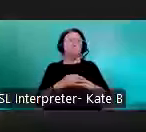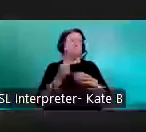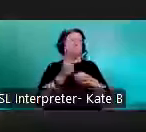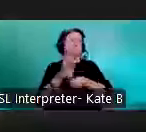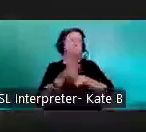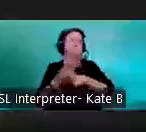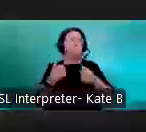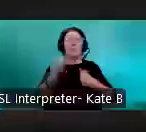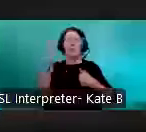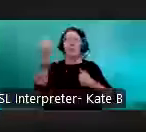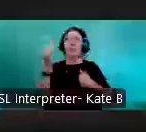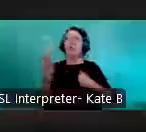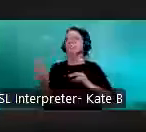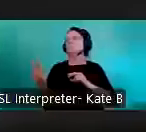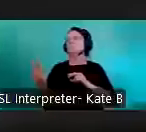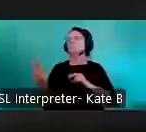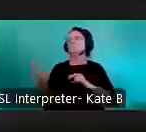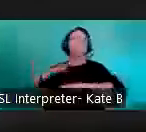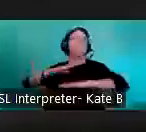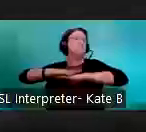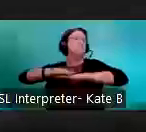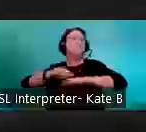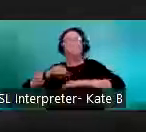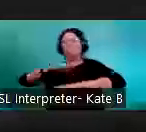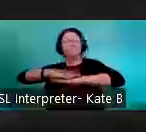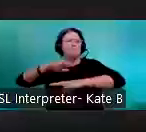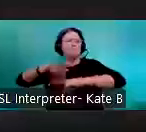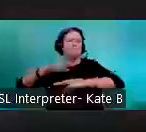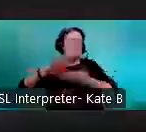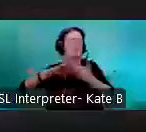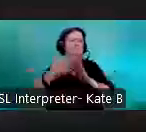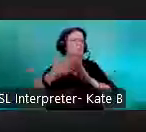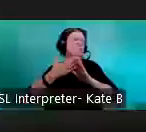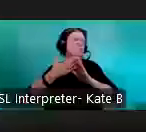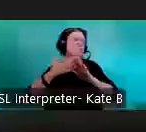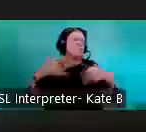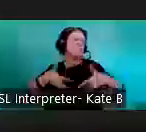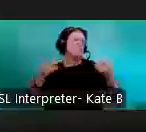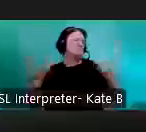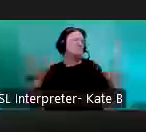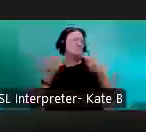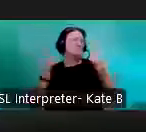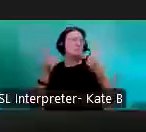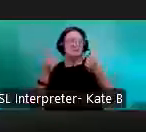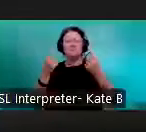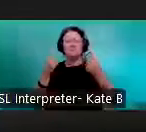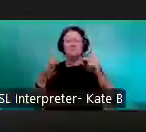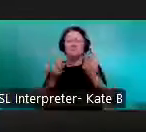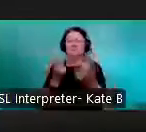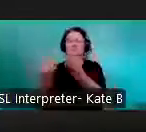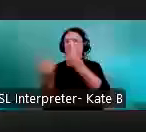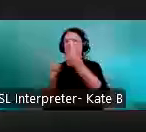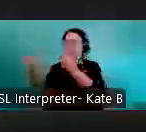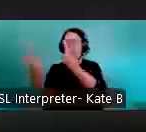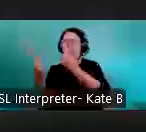go out and uh, sit at a table at like a community festival with my local league, at how many people come up to us